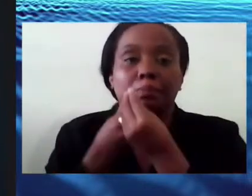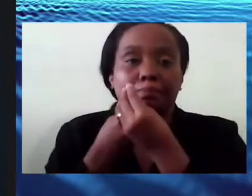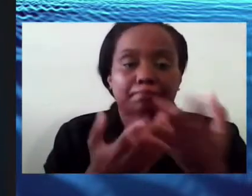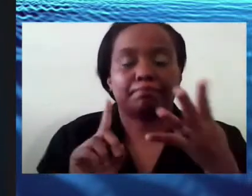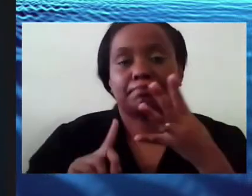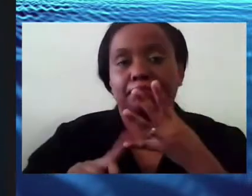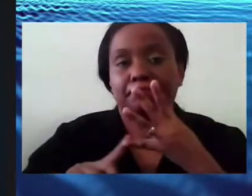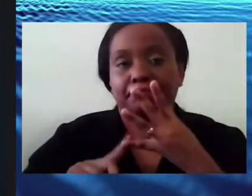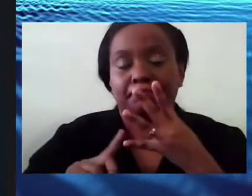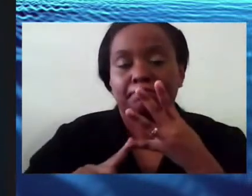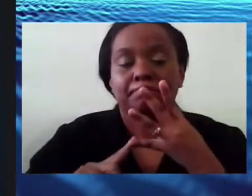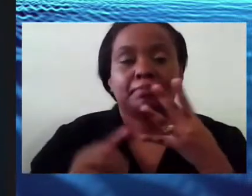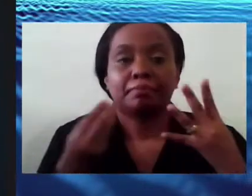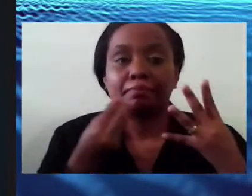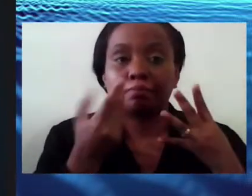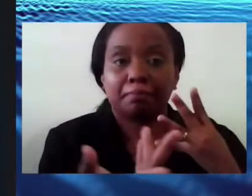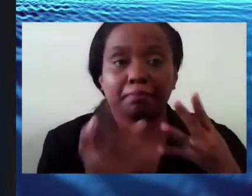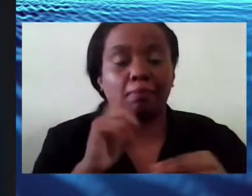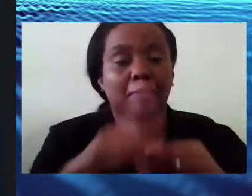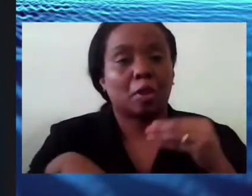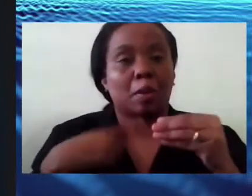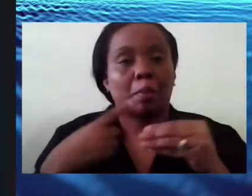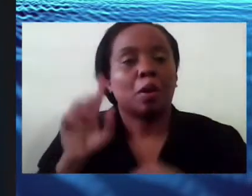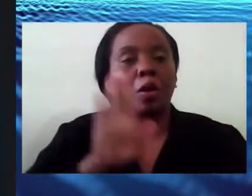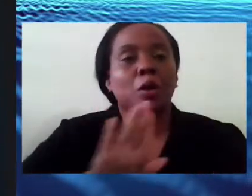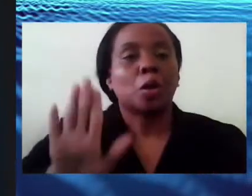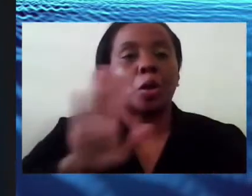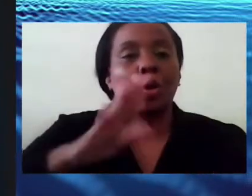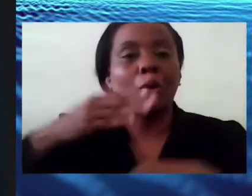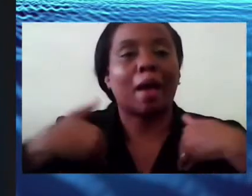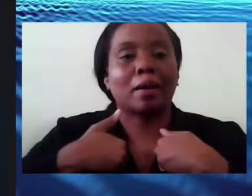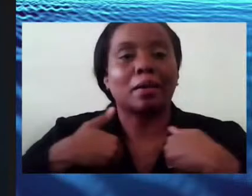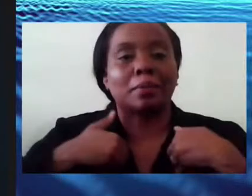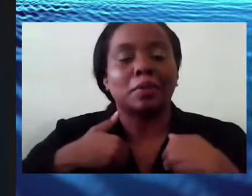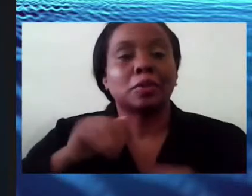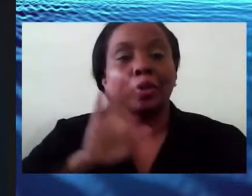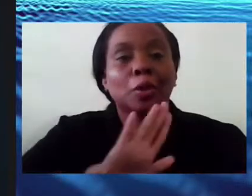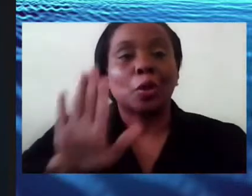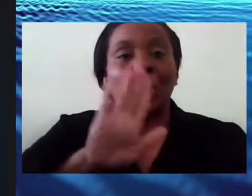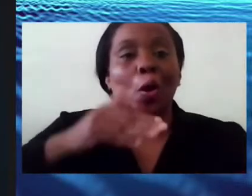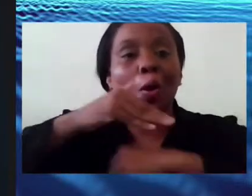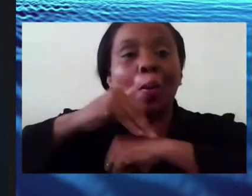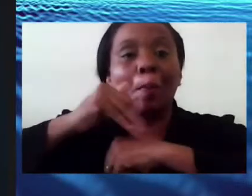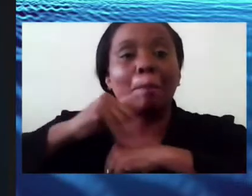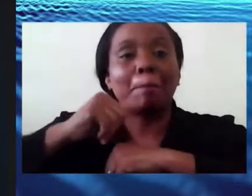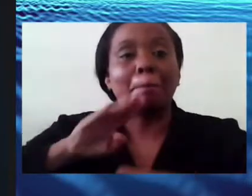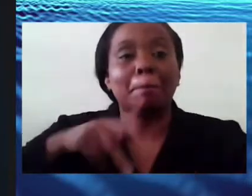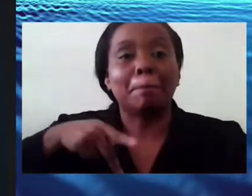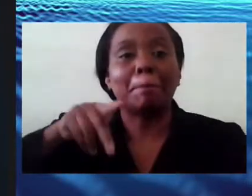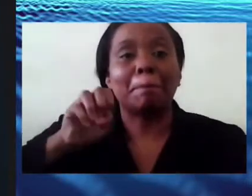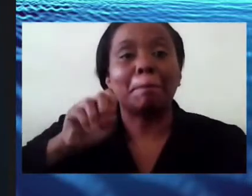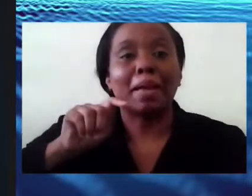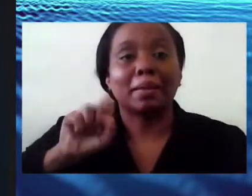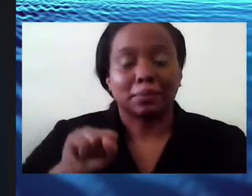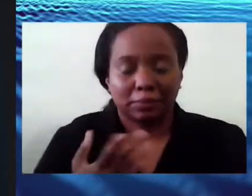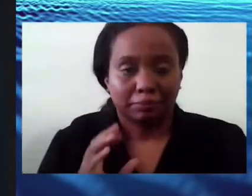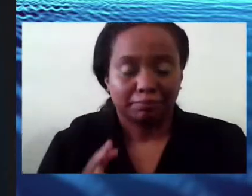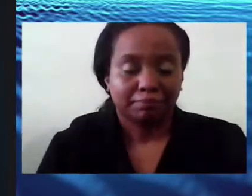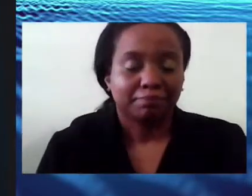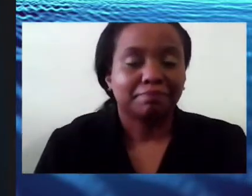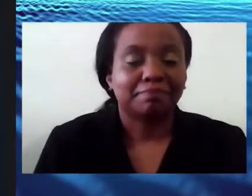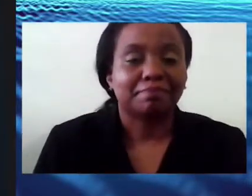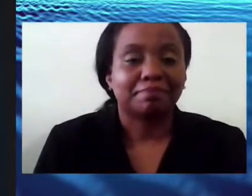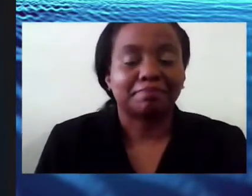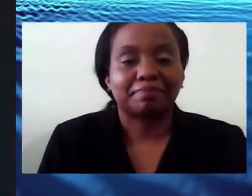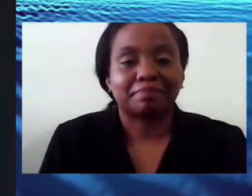an update as we possibly can to address all of your questions in one and to keep you as informed as we are.